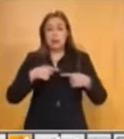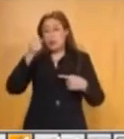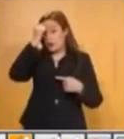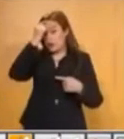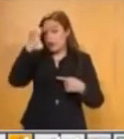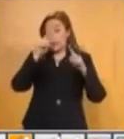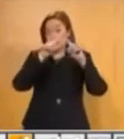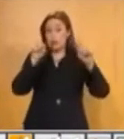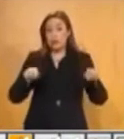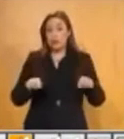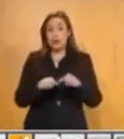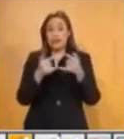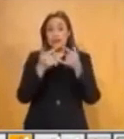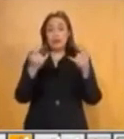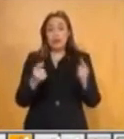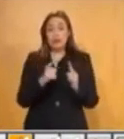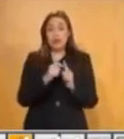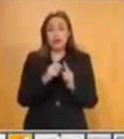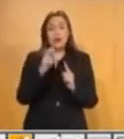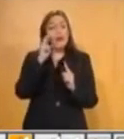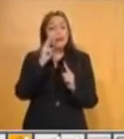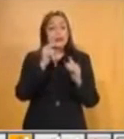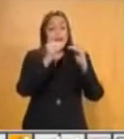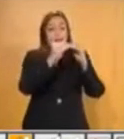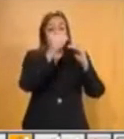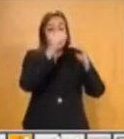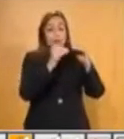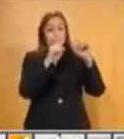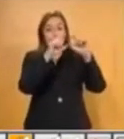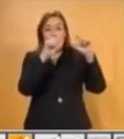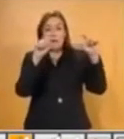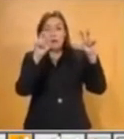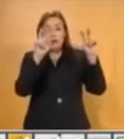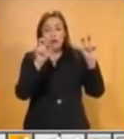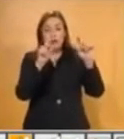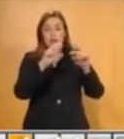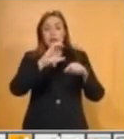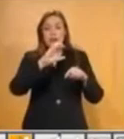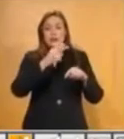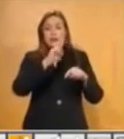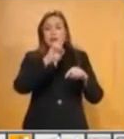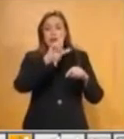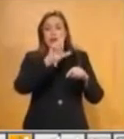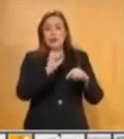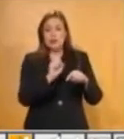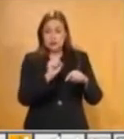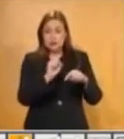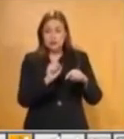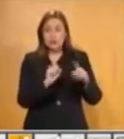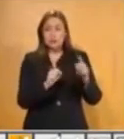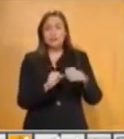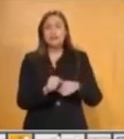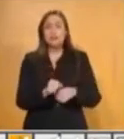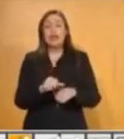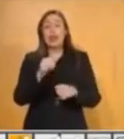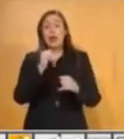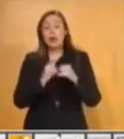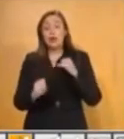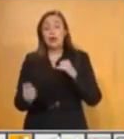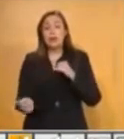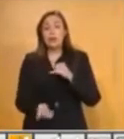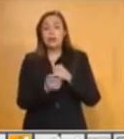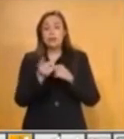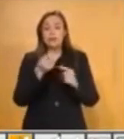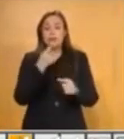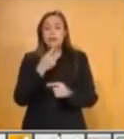below of the title of the comic strip is Schultz. And then the last question was how many